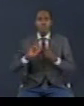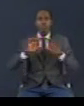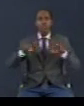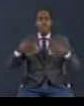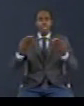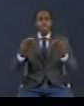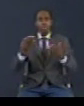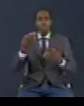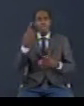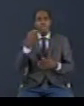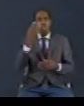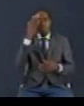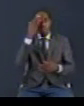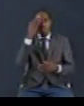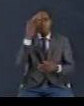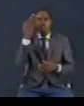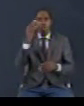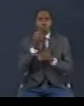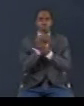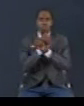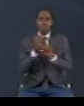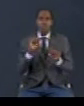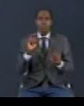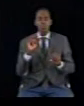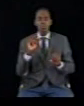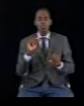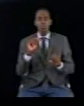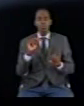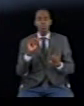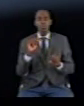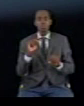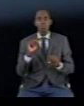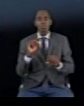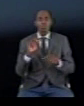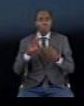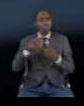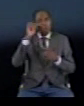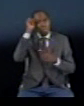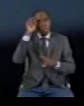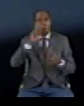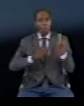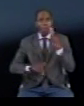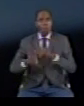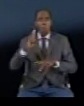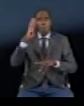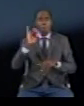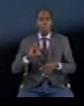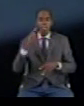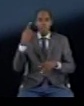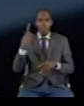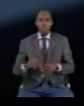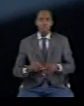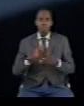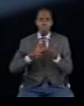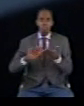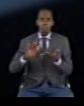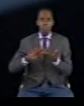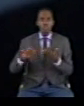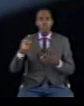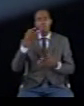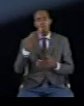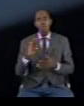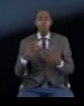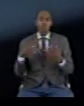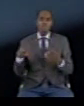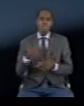give the knowledge of salvation to his people by the remission of